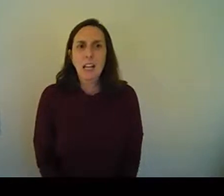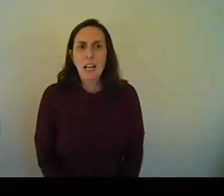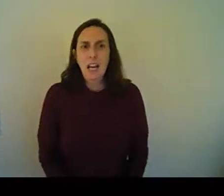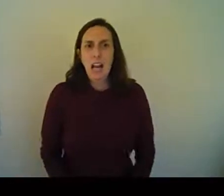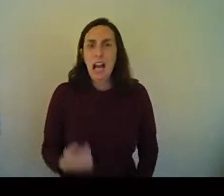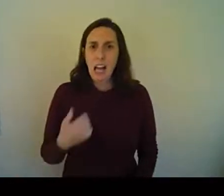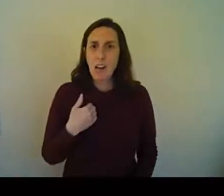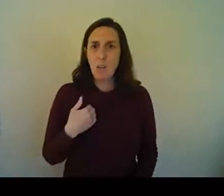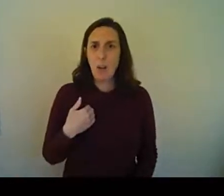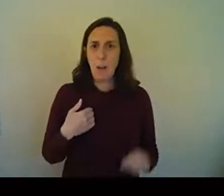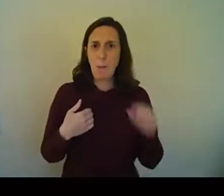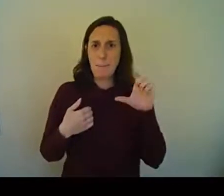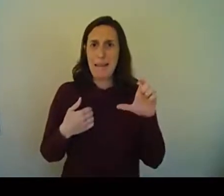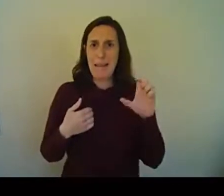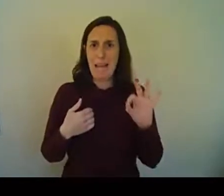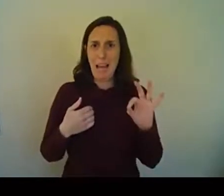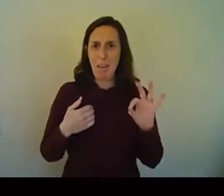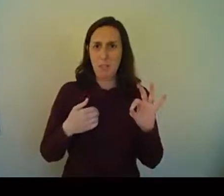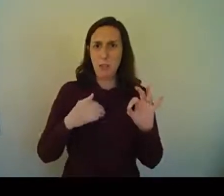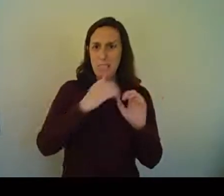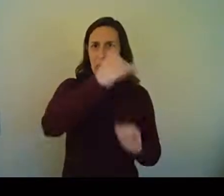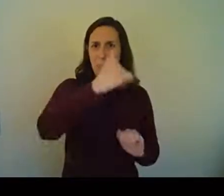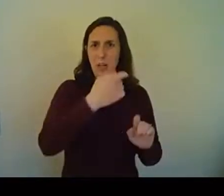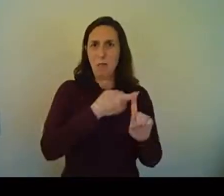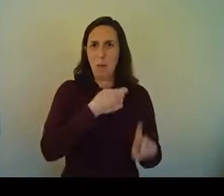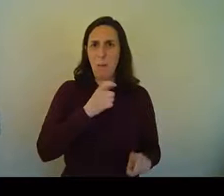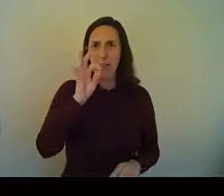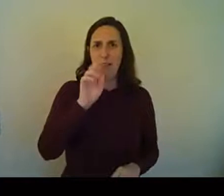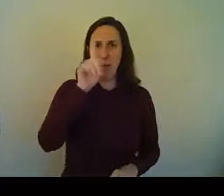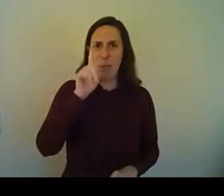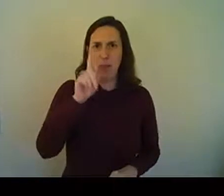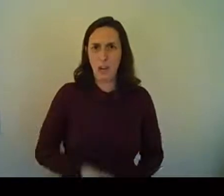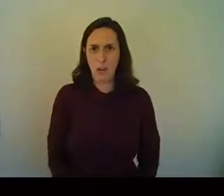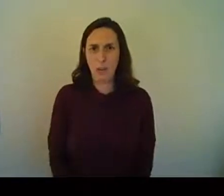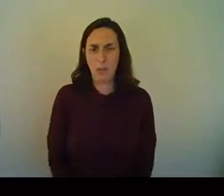it from above, where we had